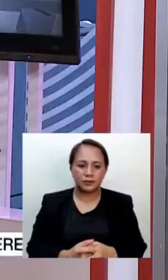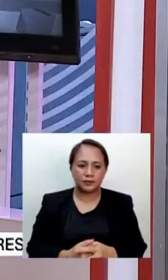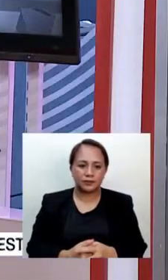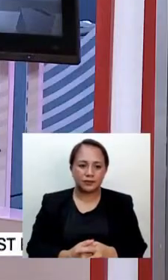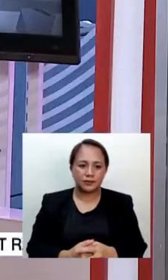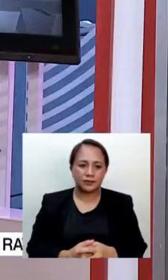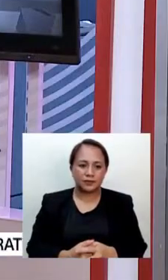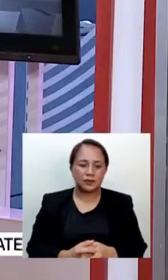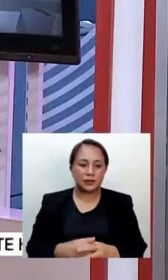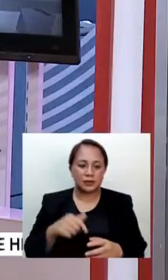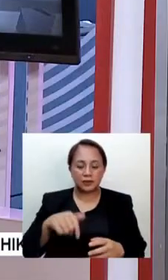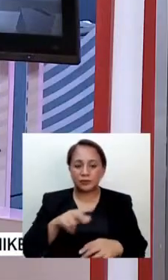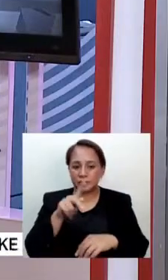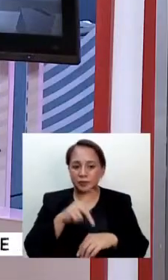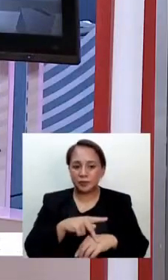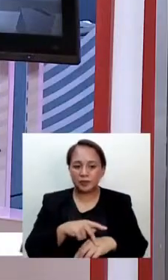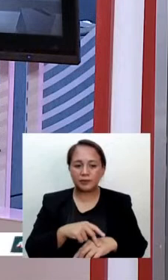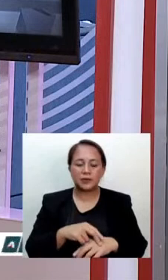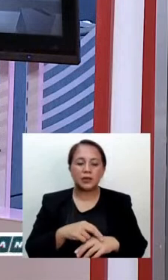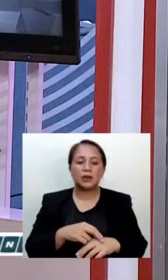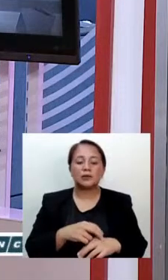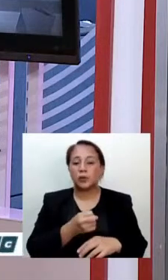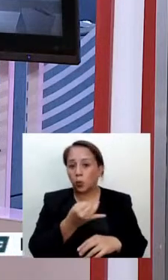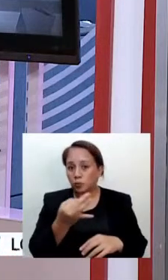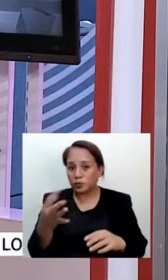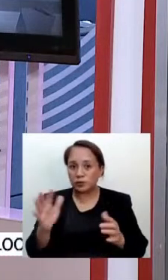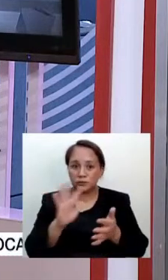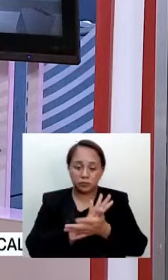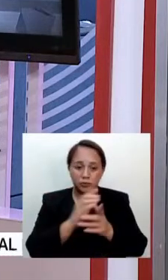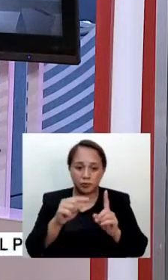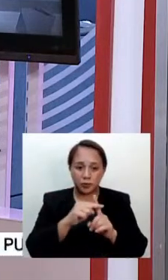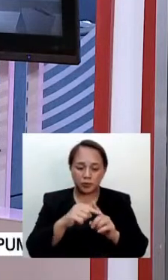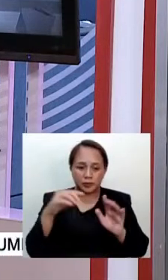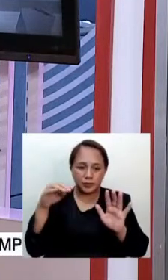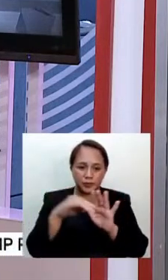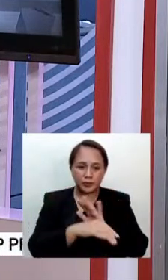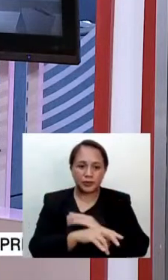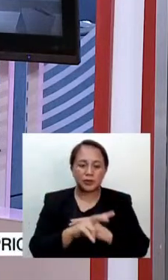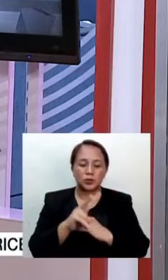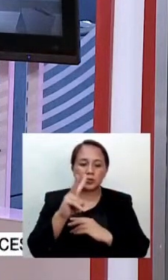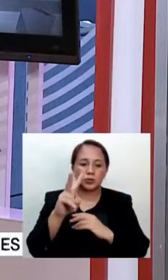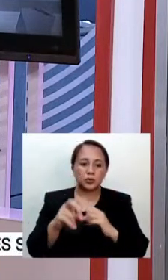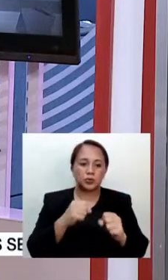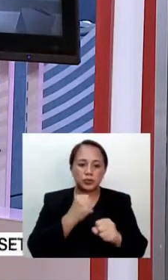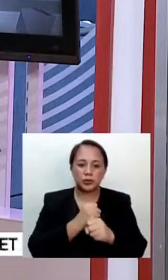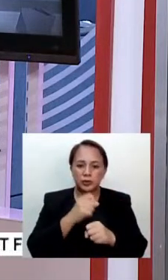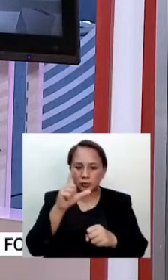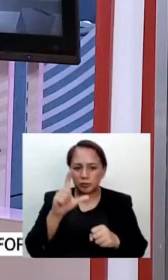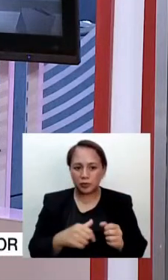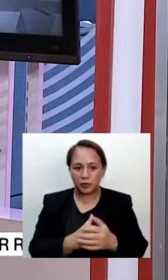Here at home, the number of active COVID cases in the Philippines drops to a two-year low. At